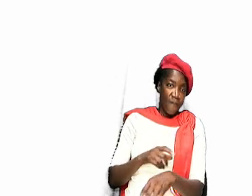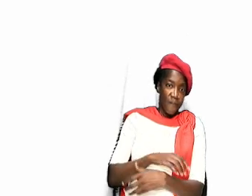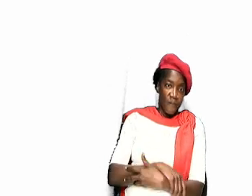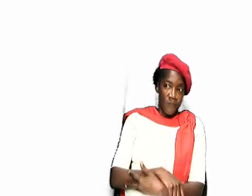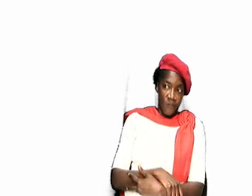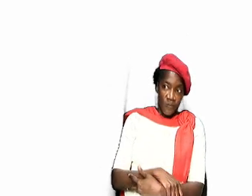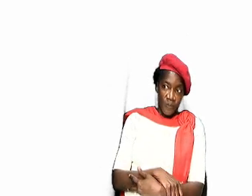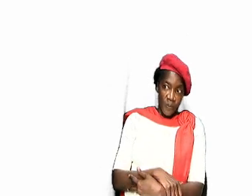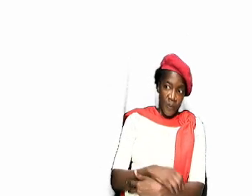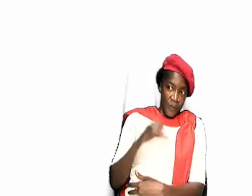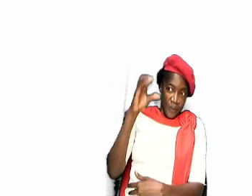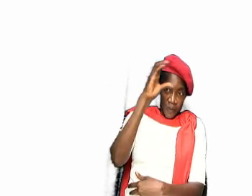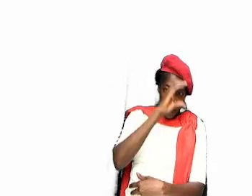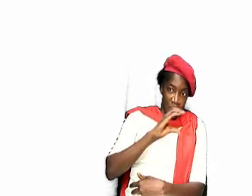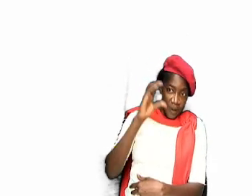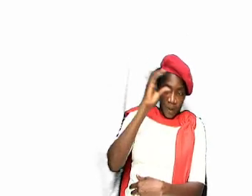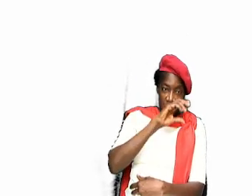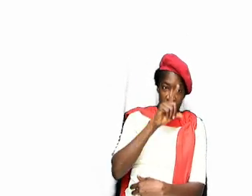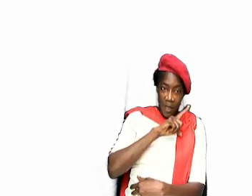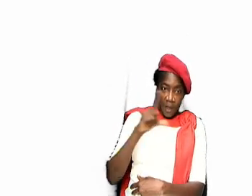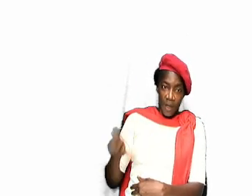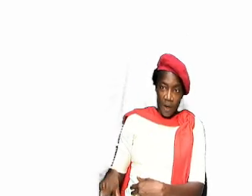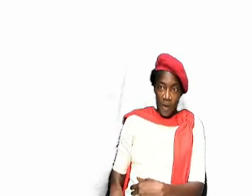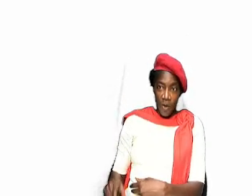David spent the time to seek the Lord. And I am